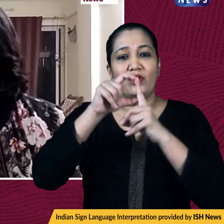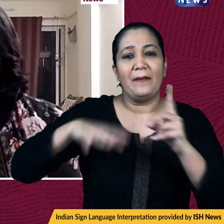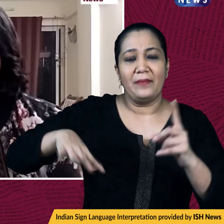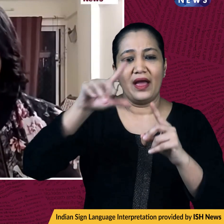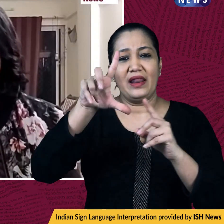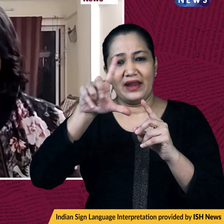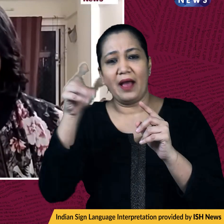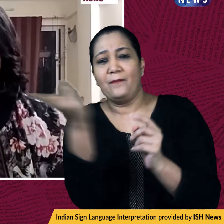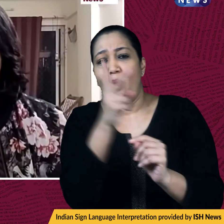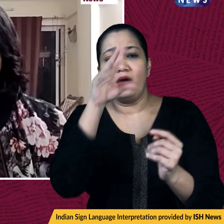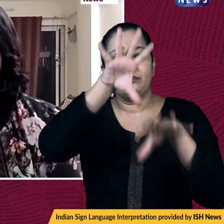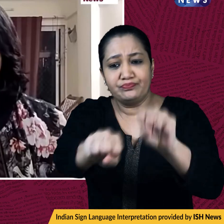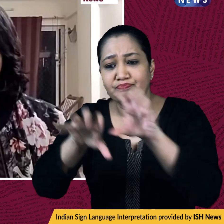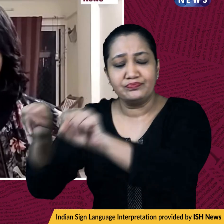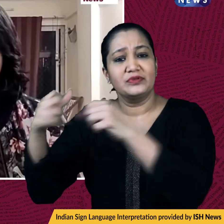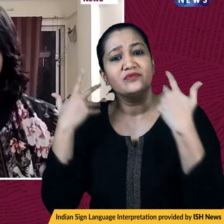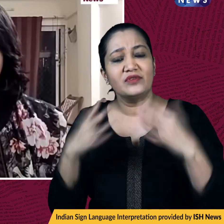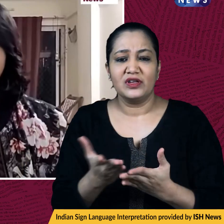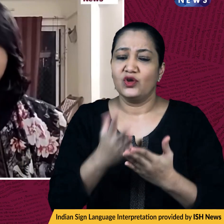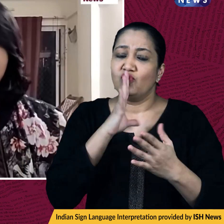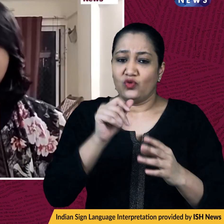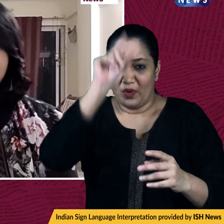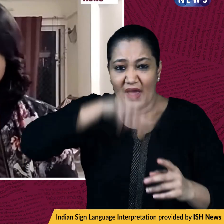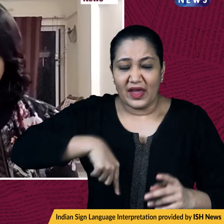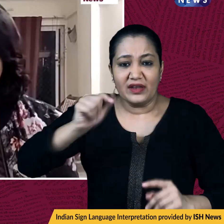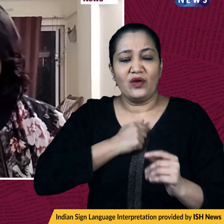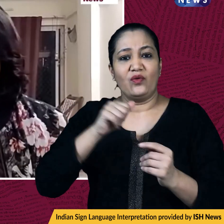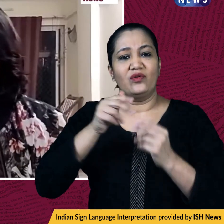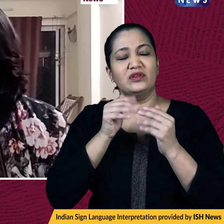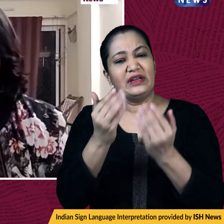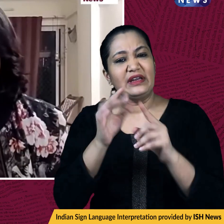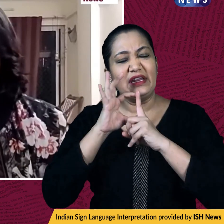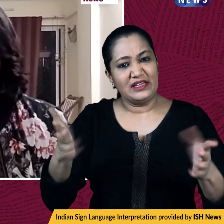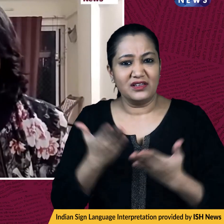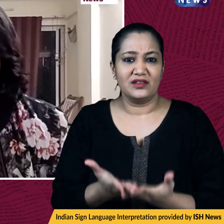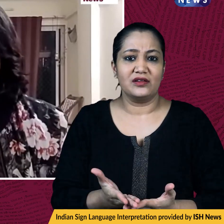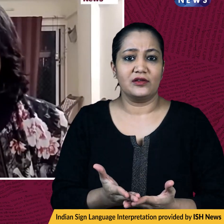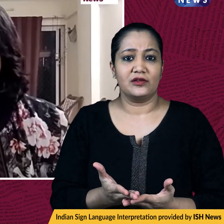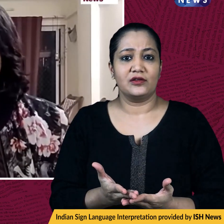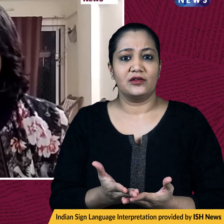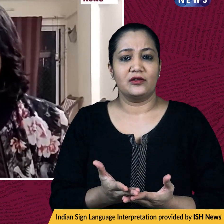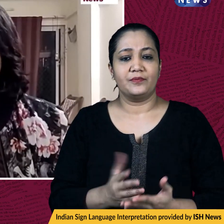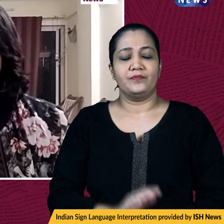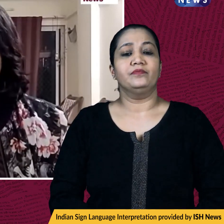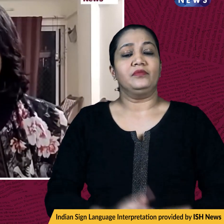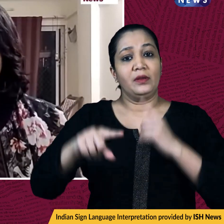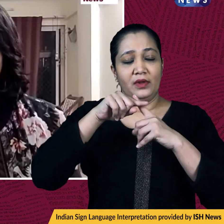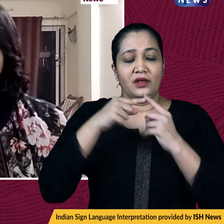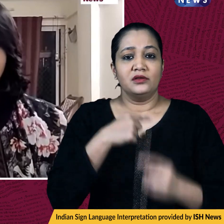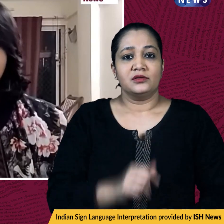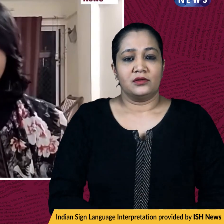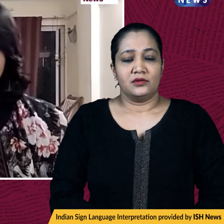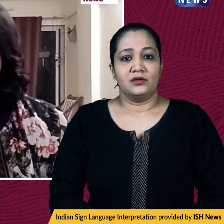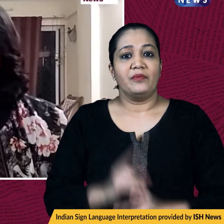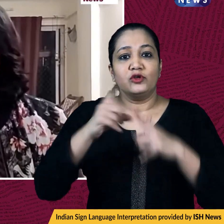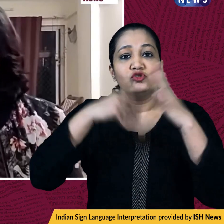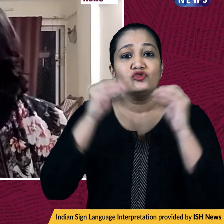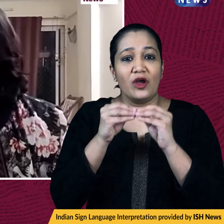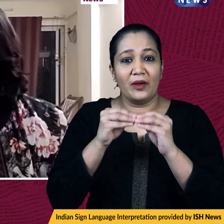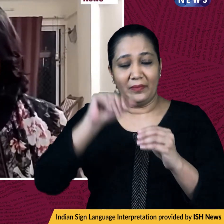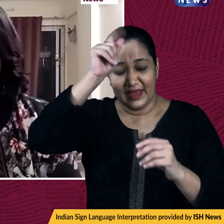and Ladakh. This is a very serious threat to the Indian nation, end quote. He also went on to say that the problem of